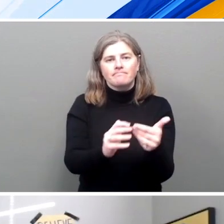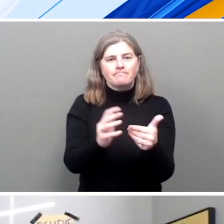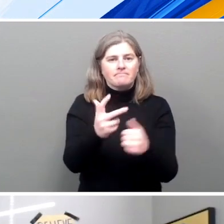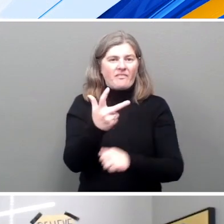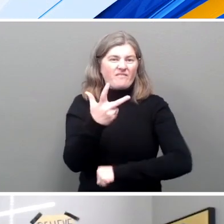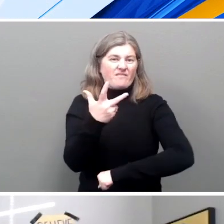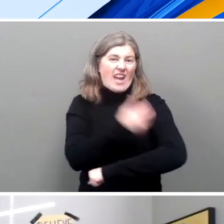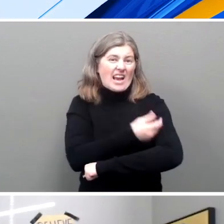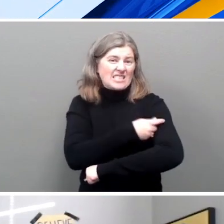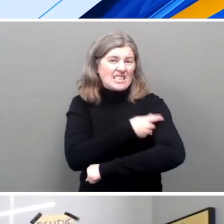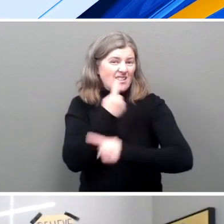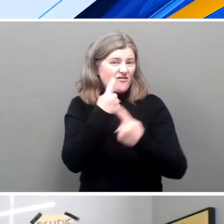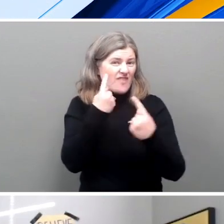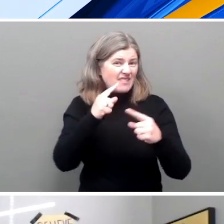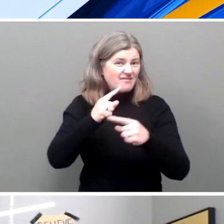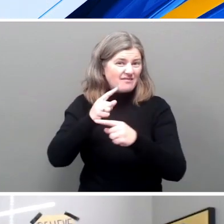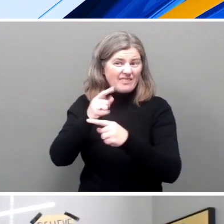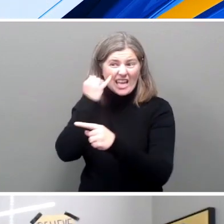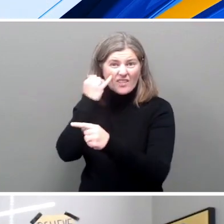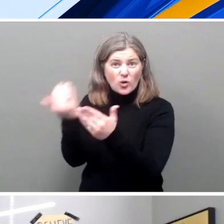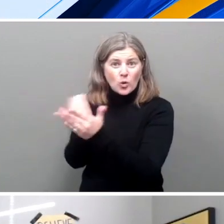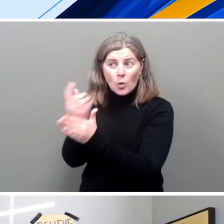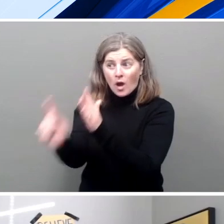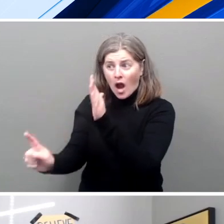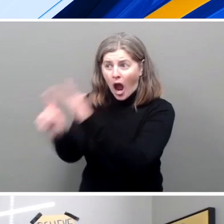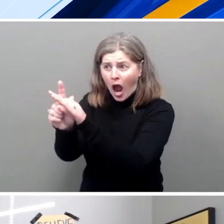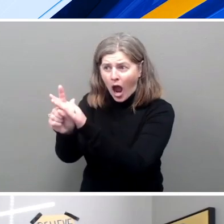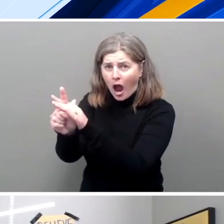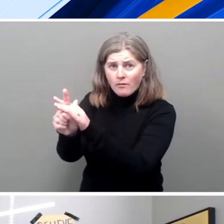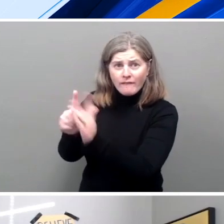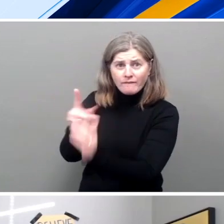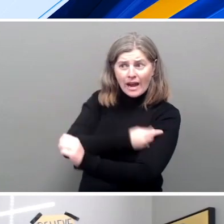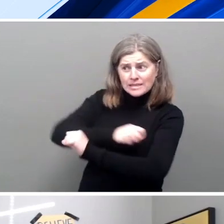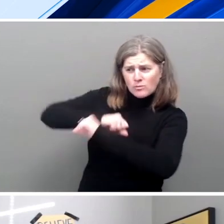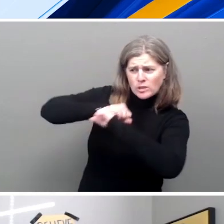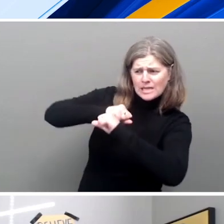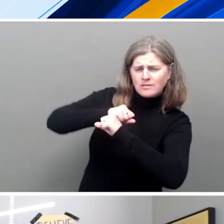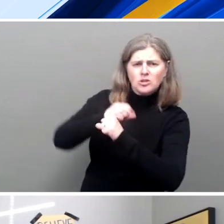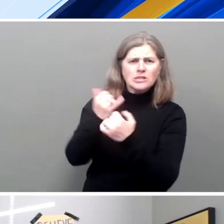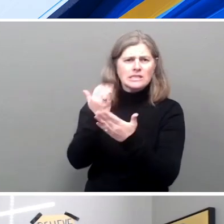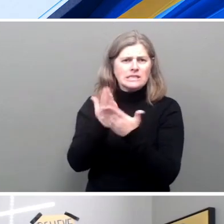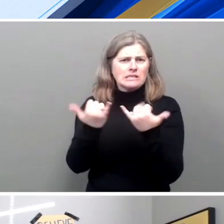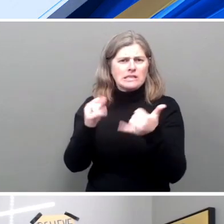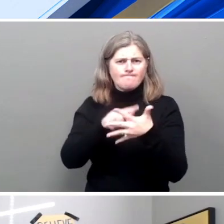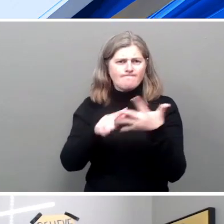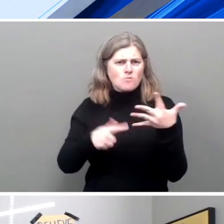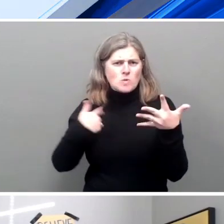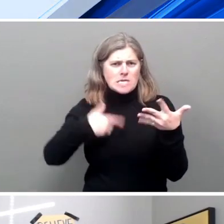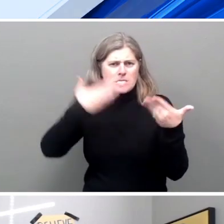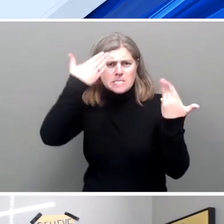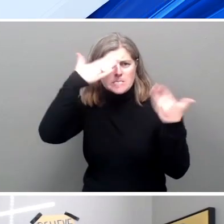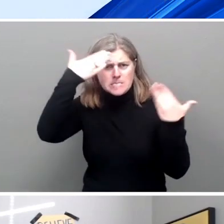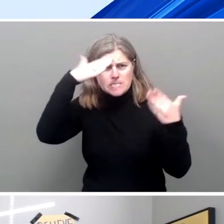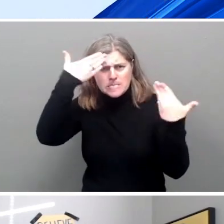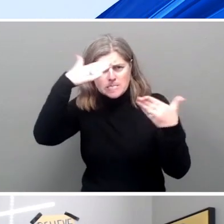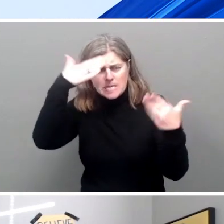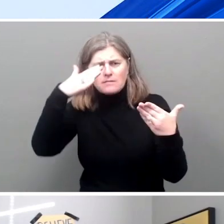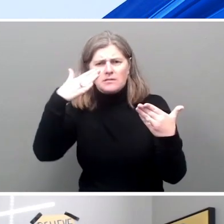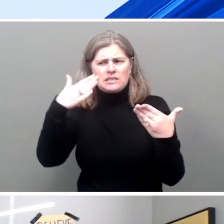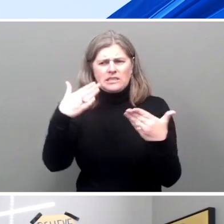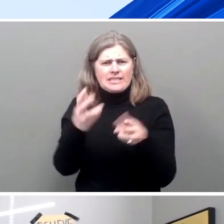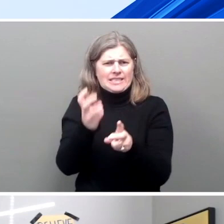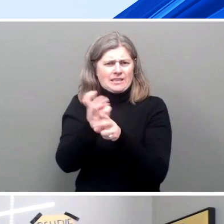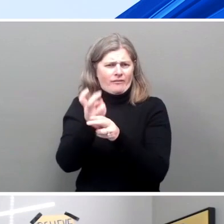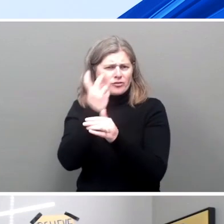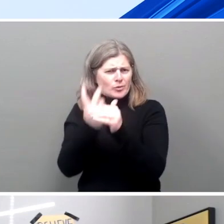vaccine effectiveness against future variants. So I think there are some unknowns that make it a little bit difficult to